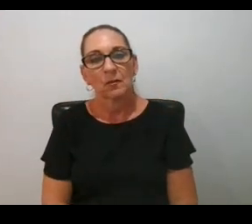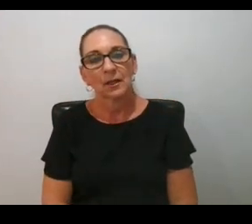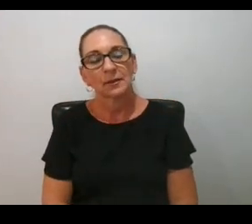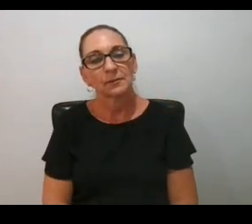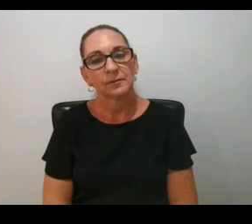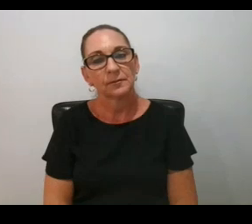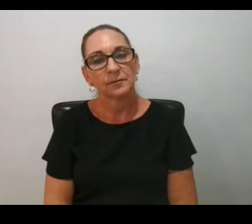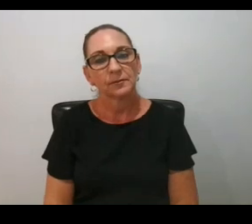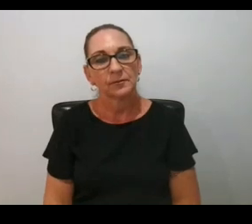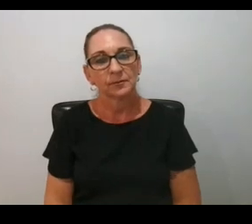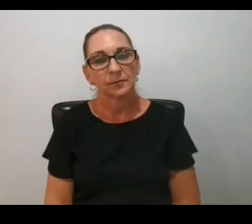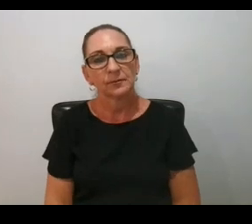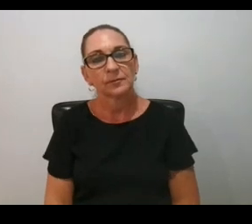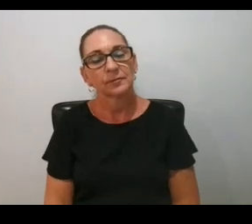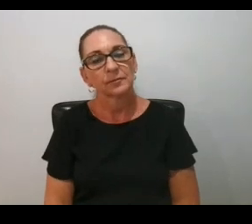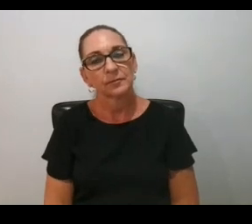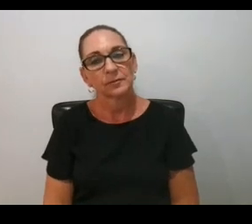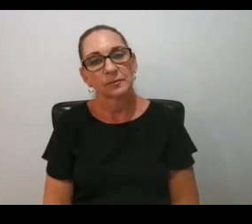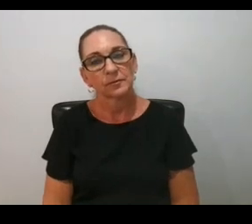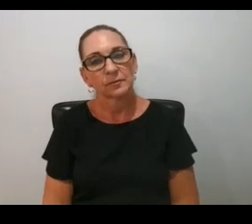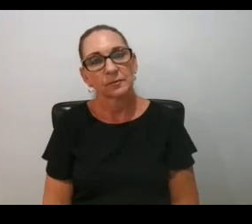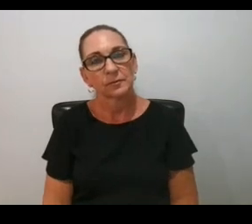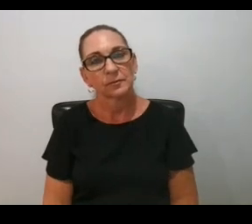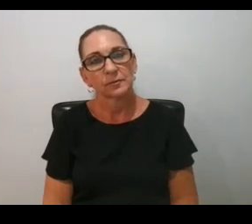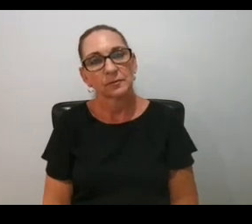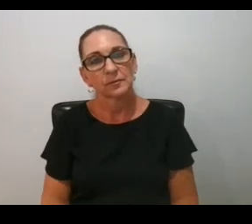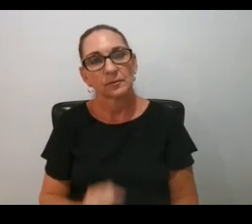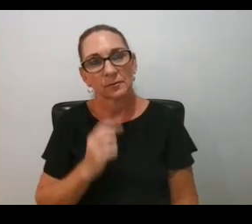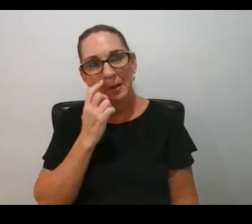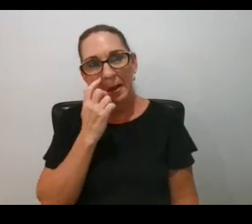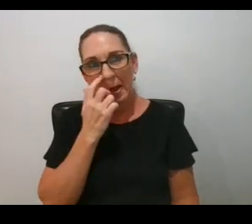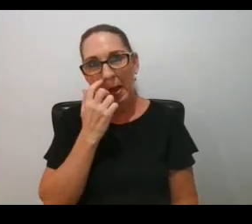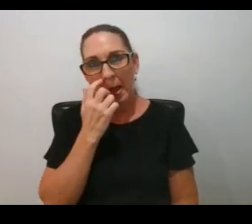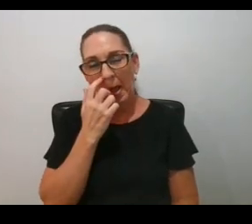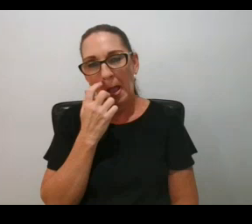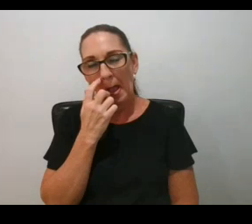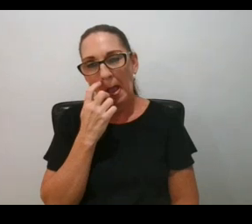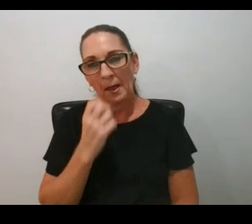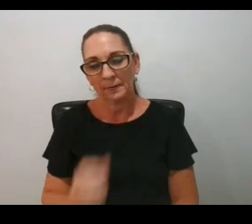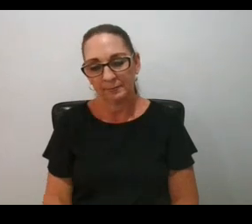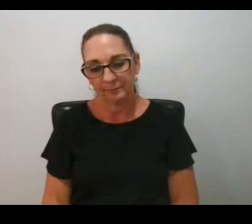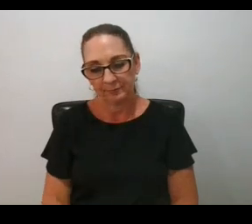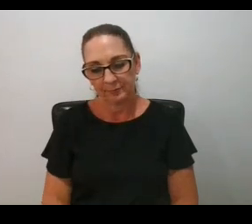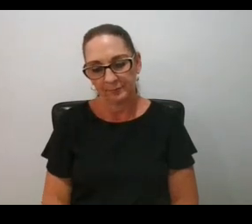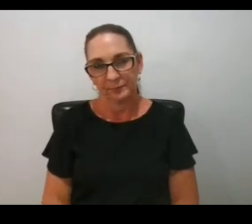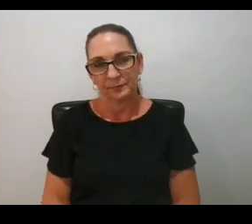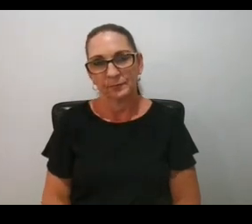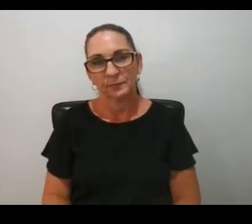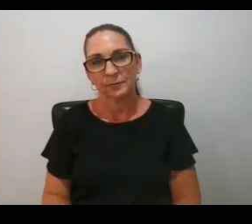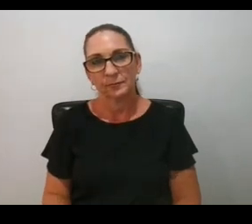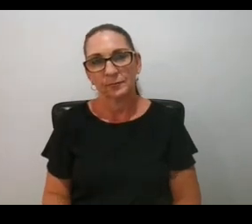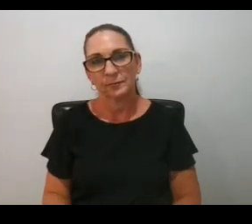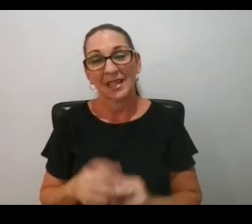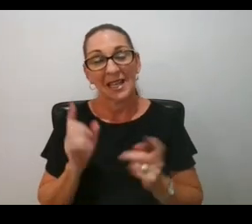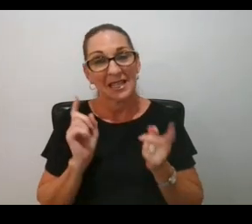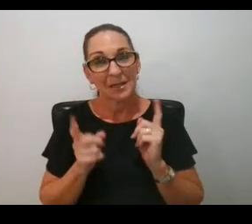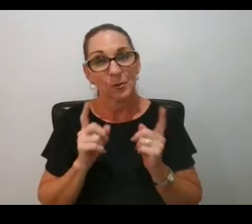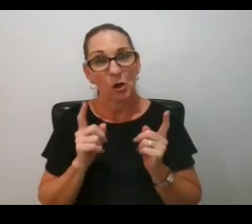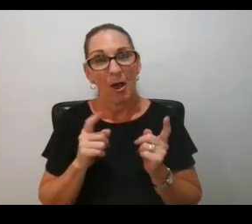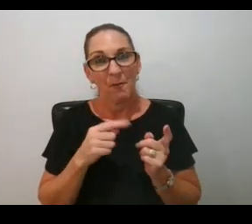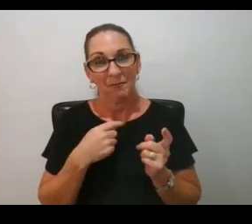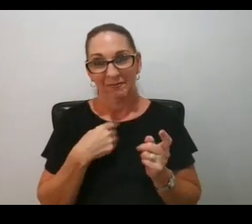And I think that's a really important point. Sometimes the people helping people with financial hardship are also experiencing